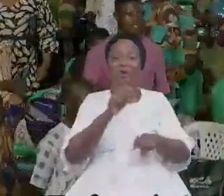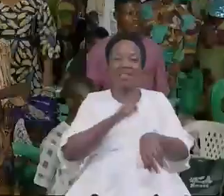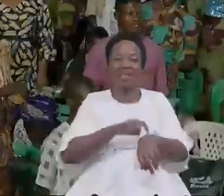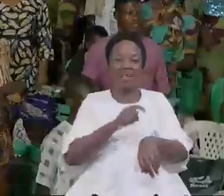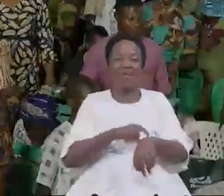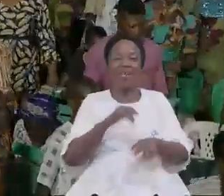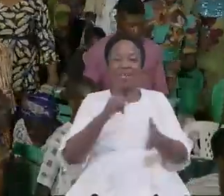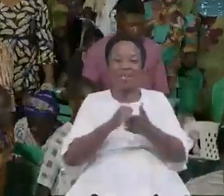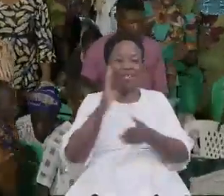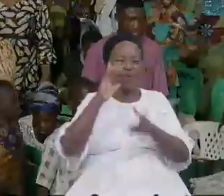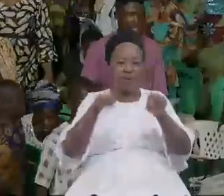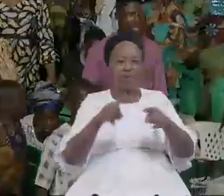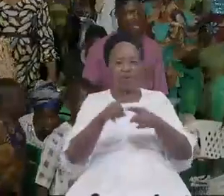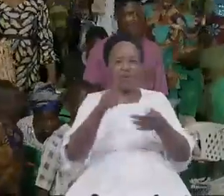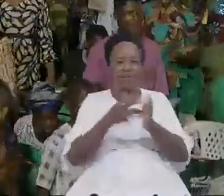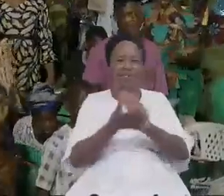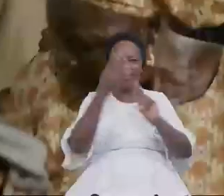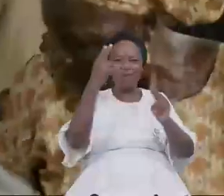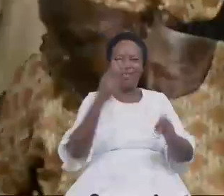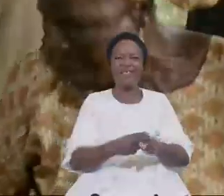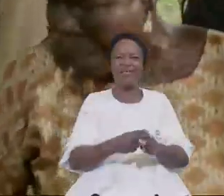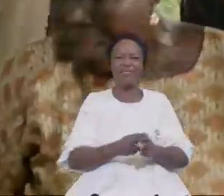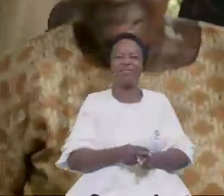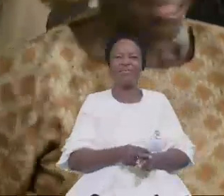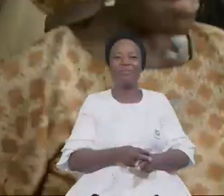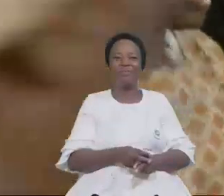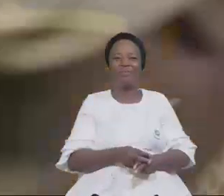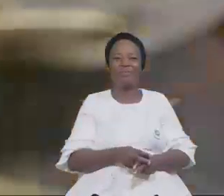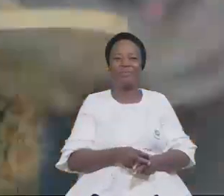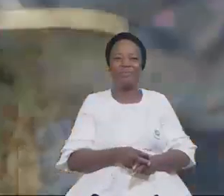you in Jesus' name.